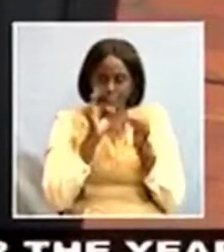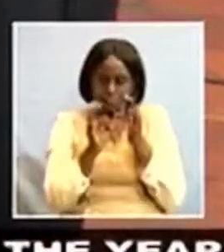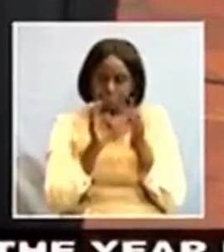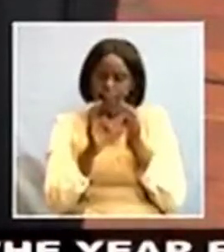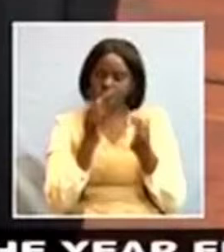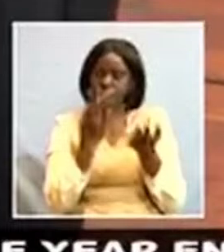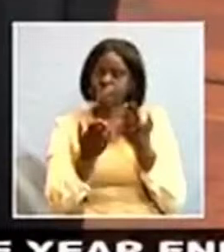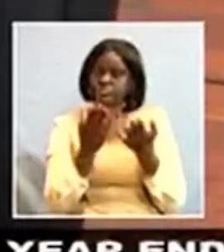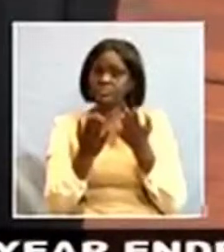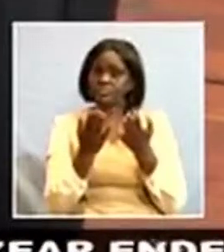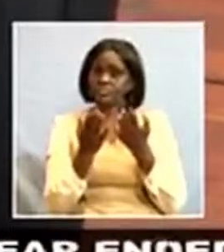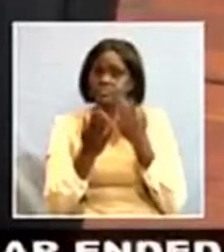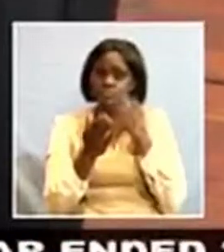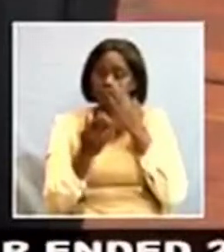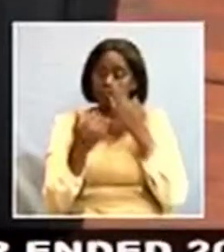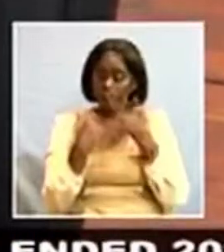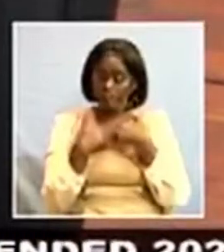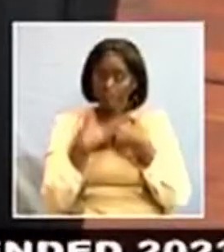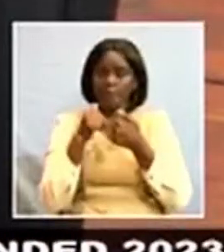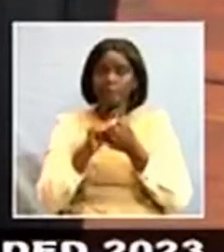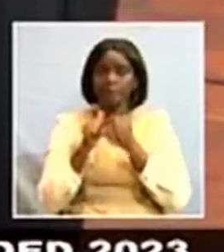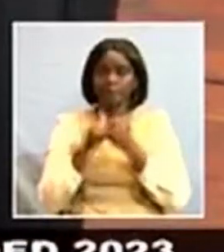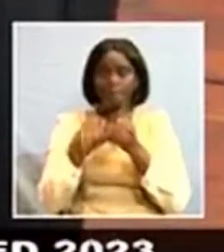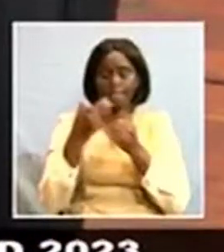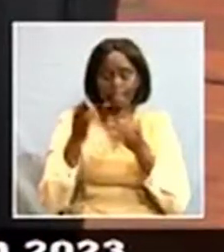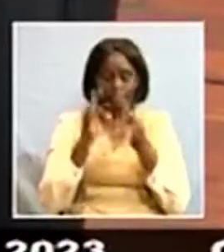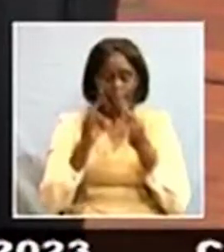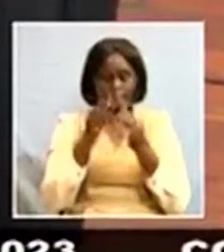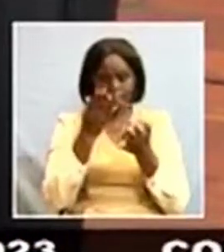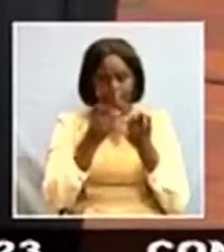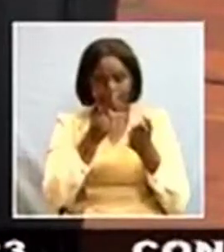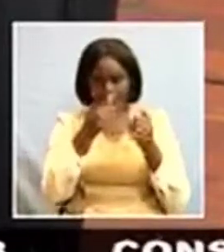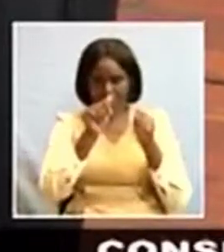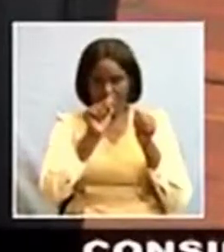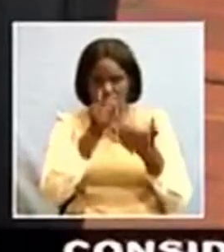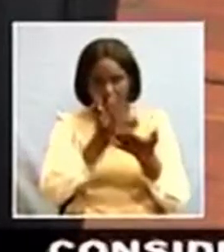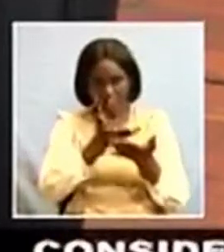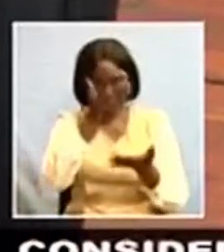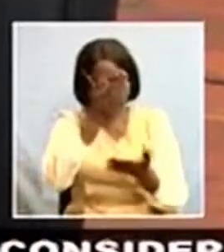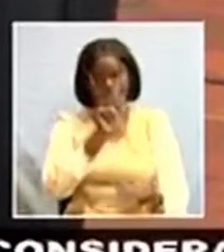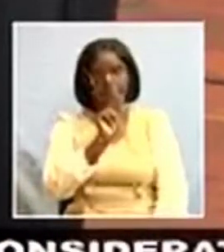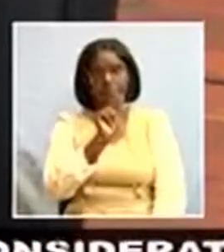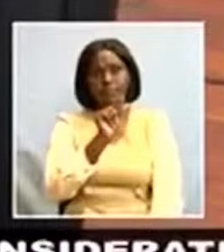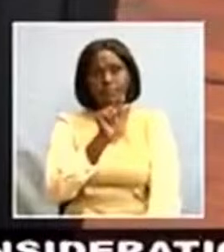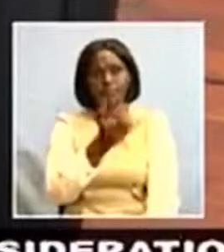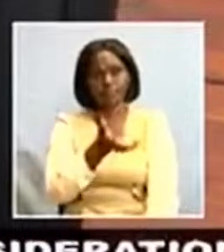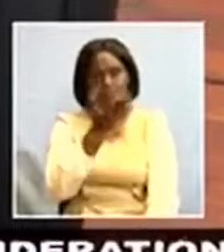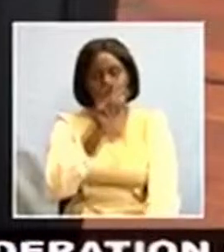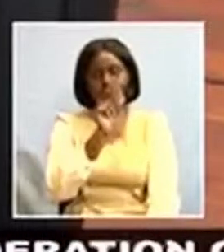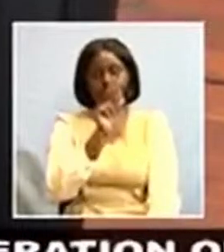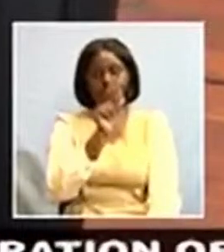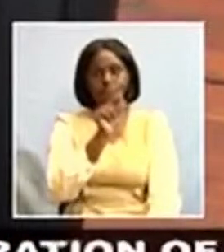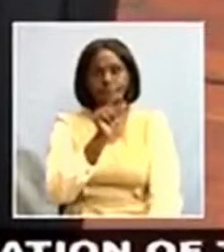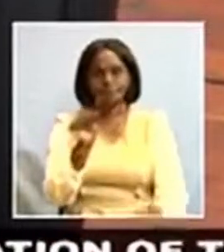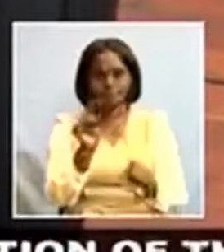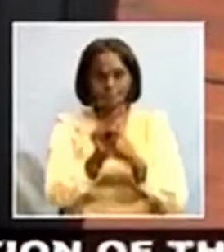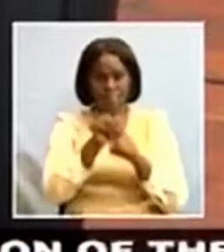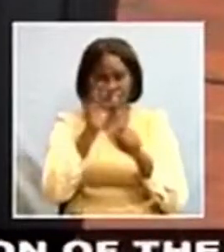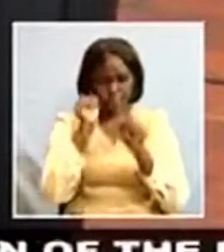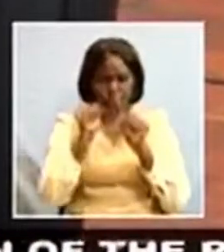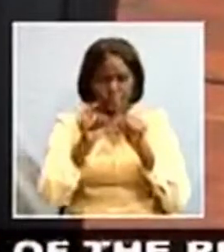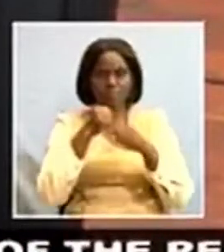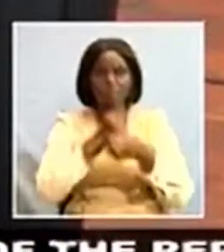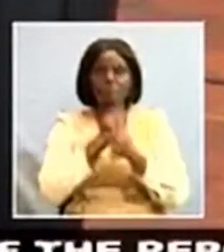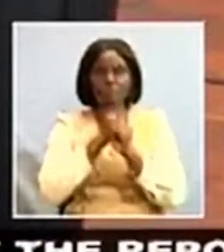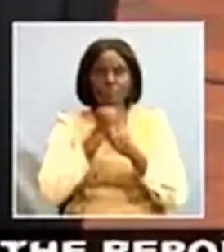all, of course there's that problem, if at all they could raise it a bit, and that would make